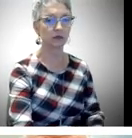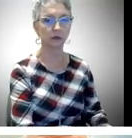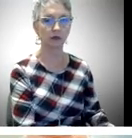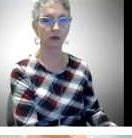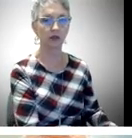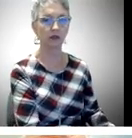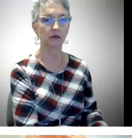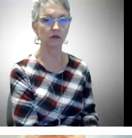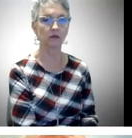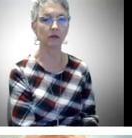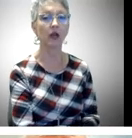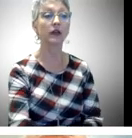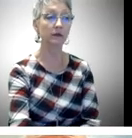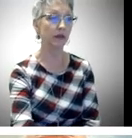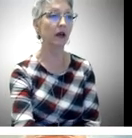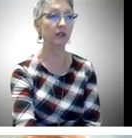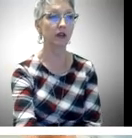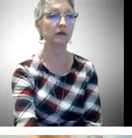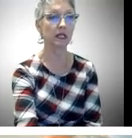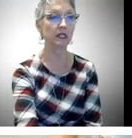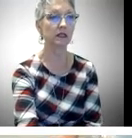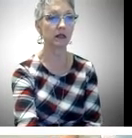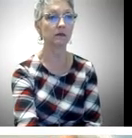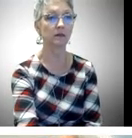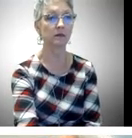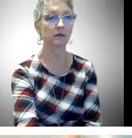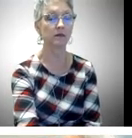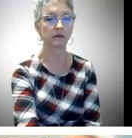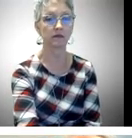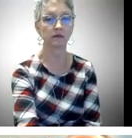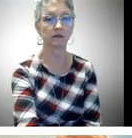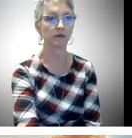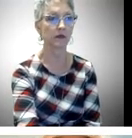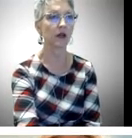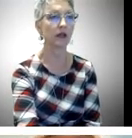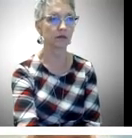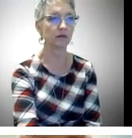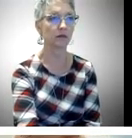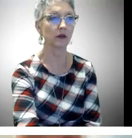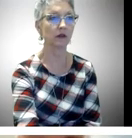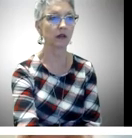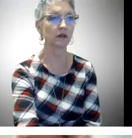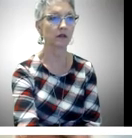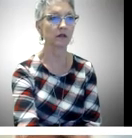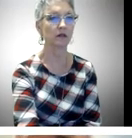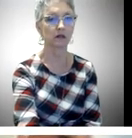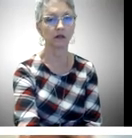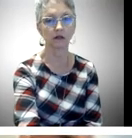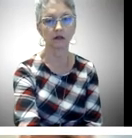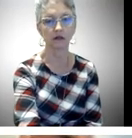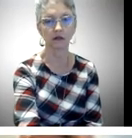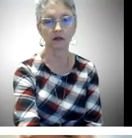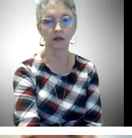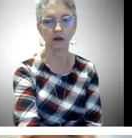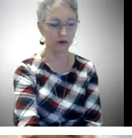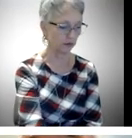out to people. I'll send it to you, Randy. Okay. I'll make sure everybody gets it. Offhand, I don't have the estates code. Okay. And so I can tell you where the Bill of Rights